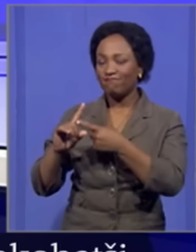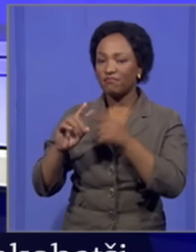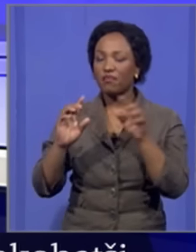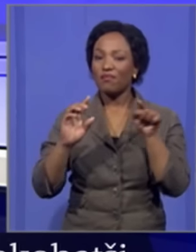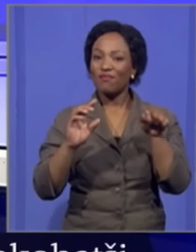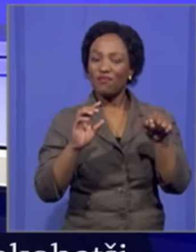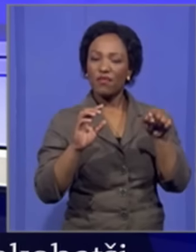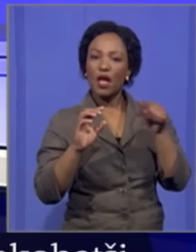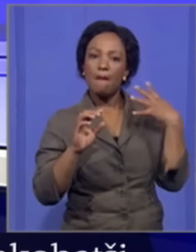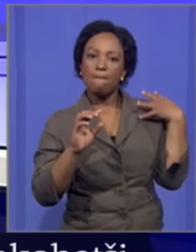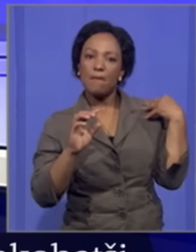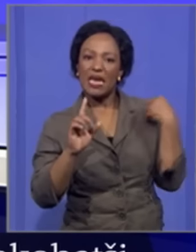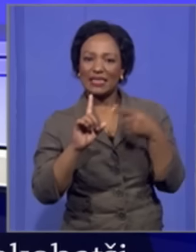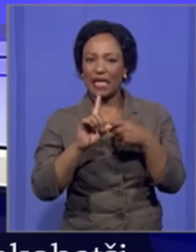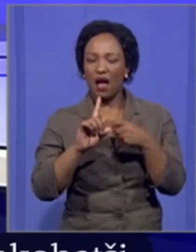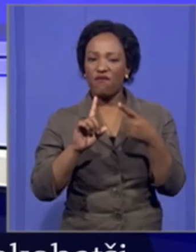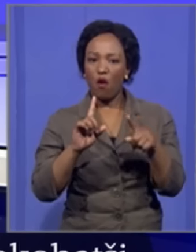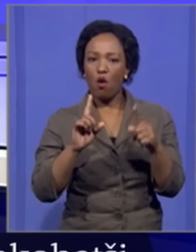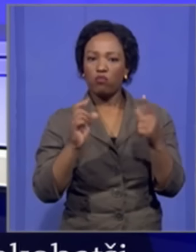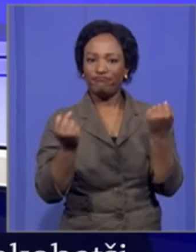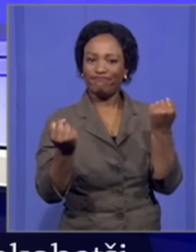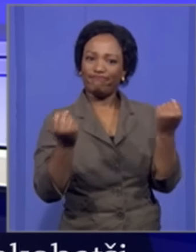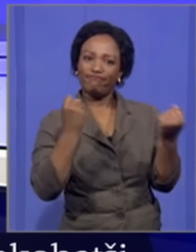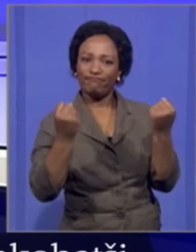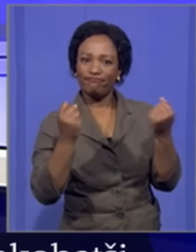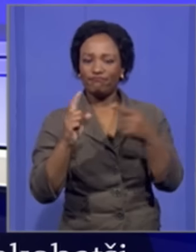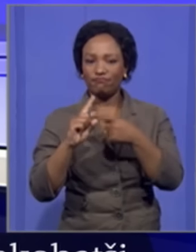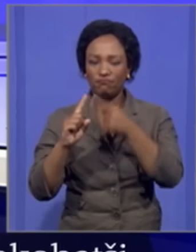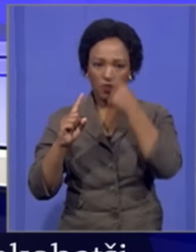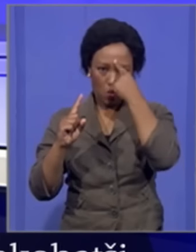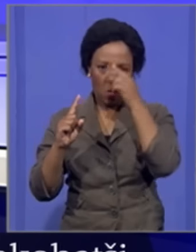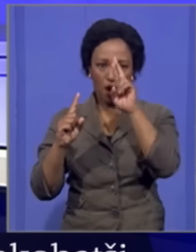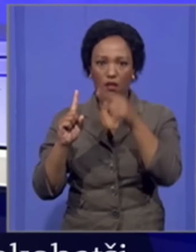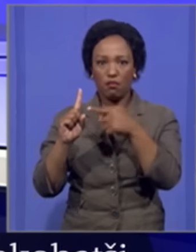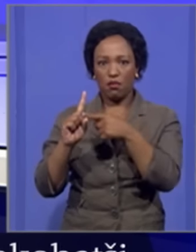ka meokgo nakong ya kopanokgothekgothe ya tša bosenyi yeo bego e swaretše